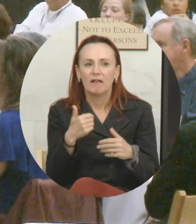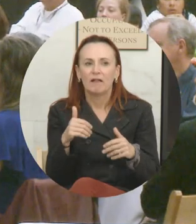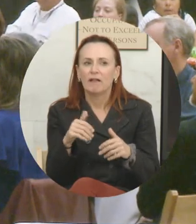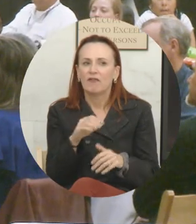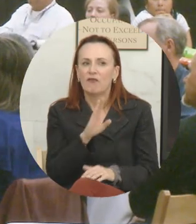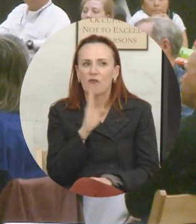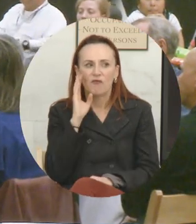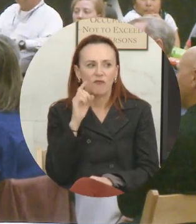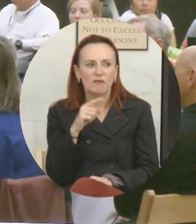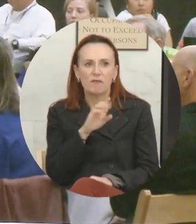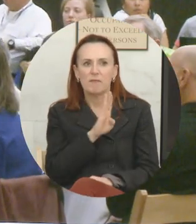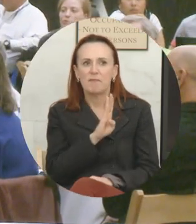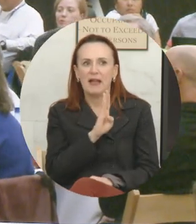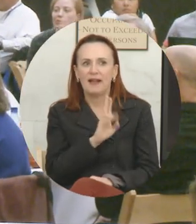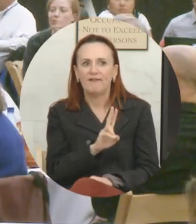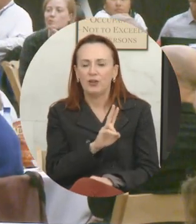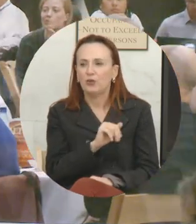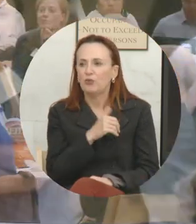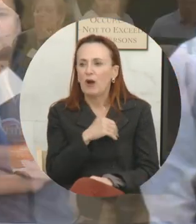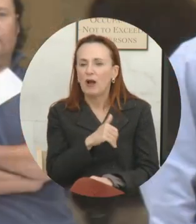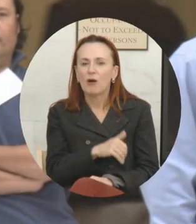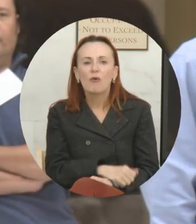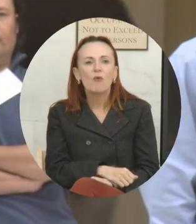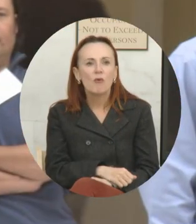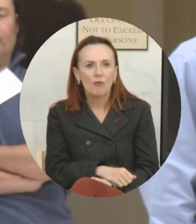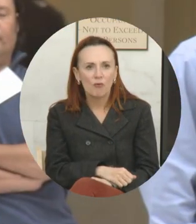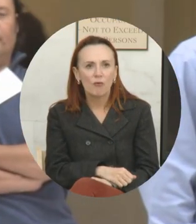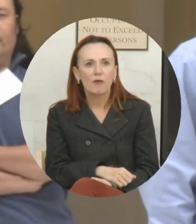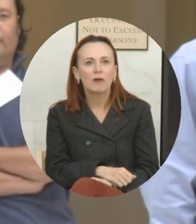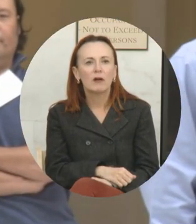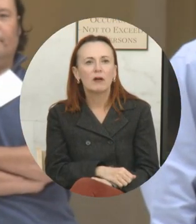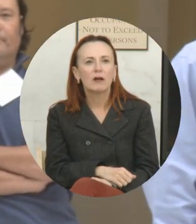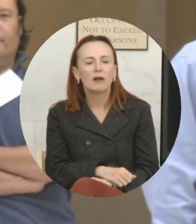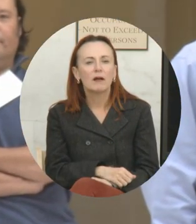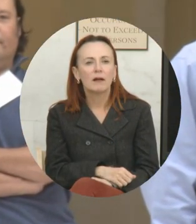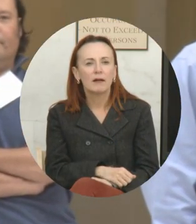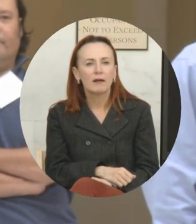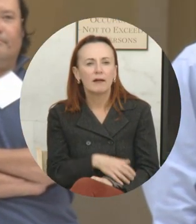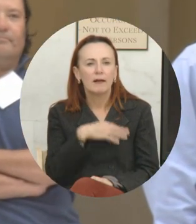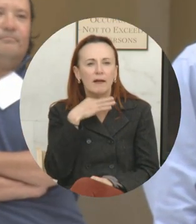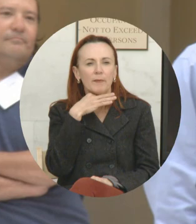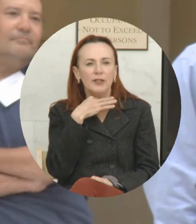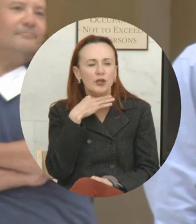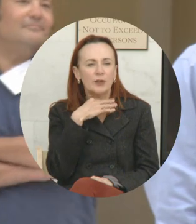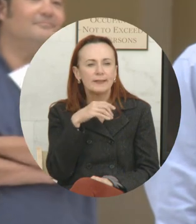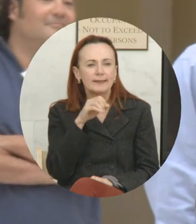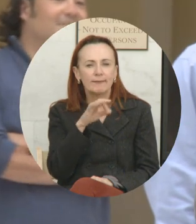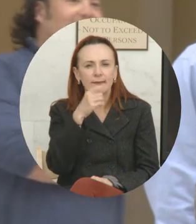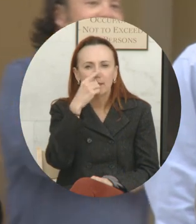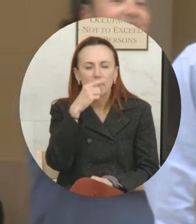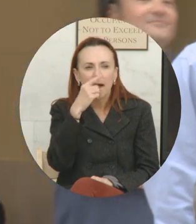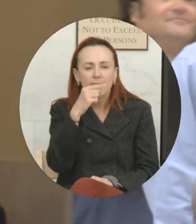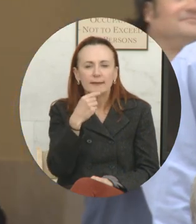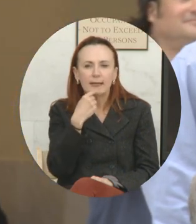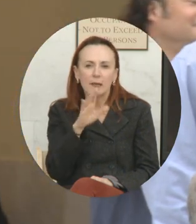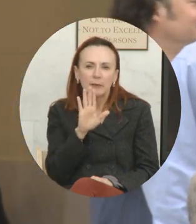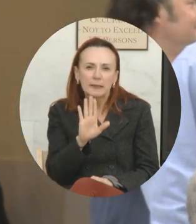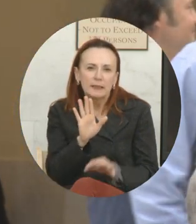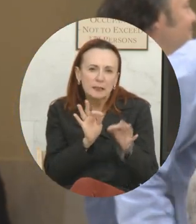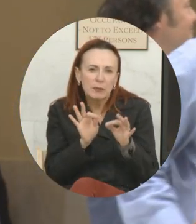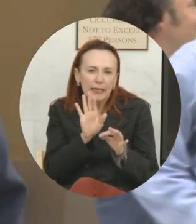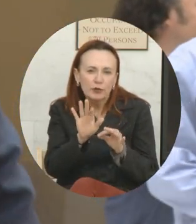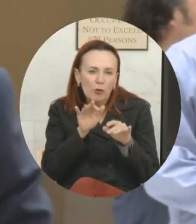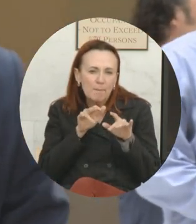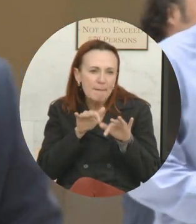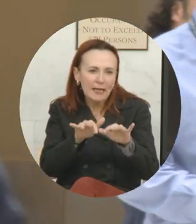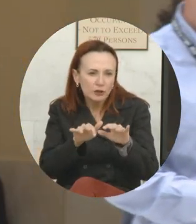Bayview, and I would like to know the magic, if you could please share that. I think one of